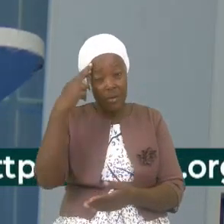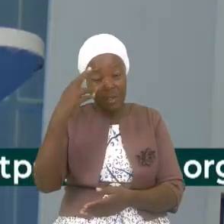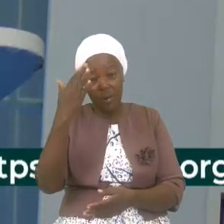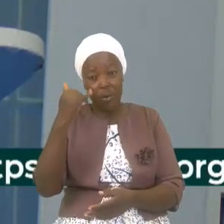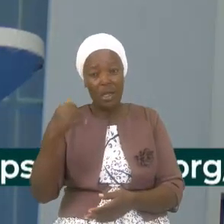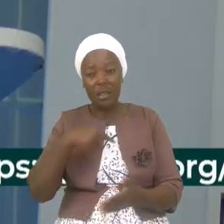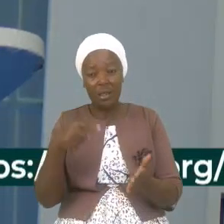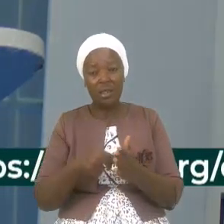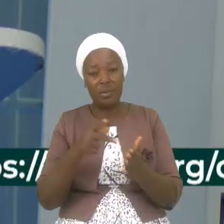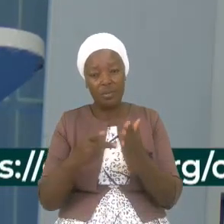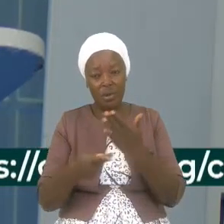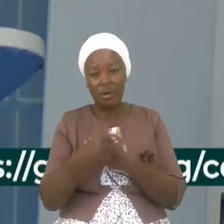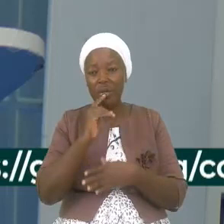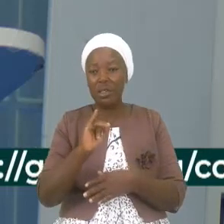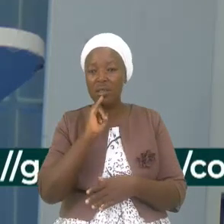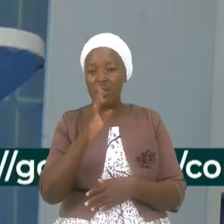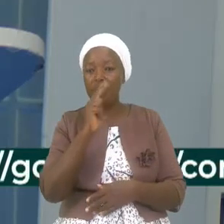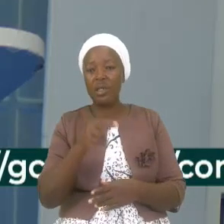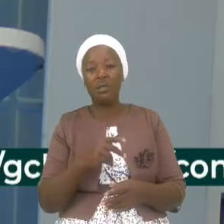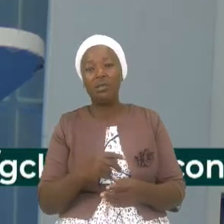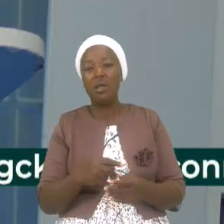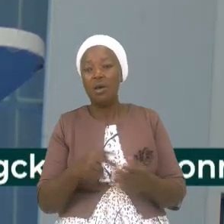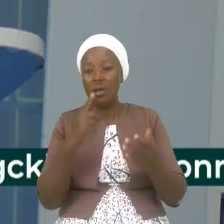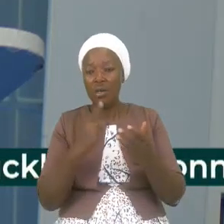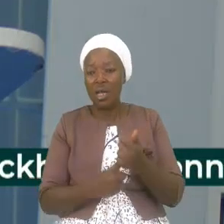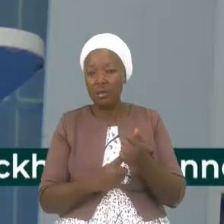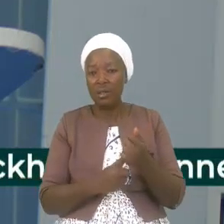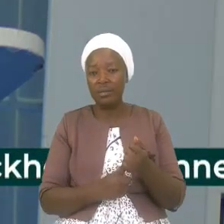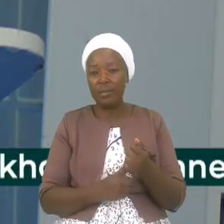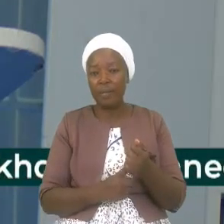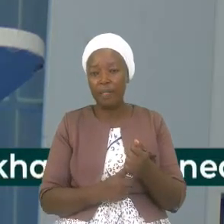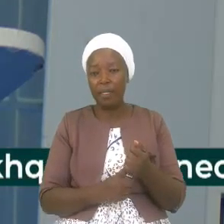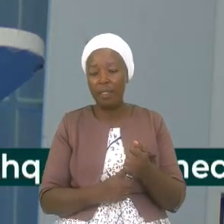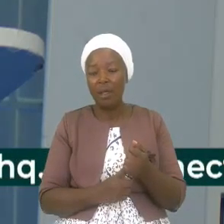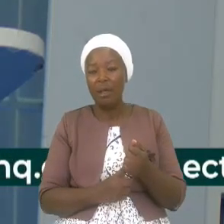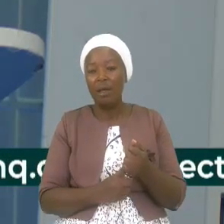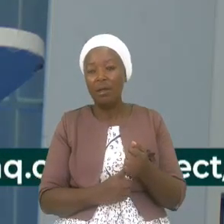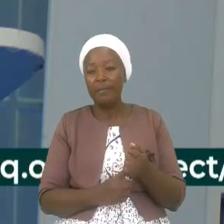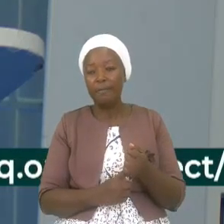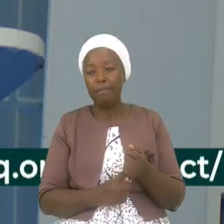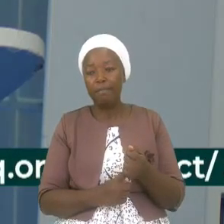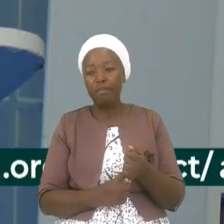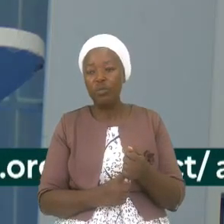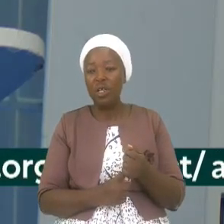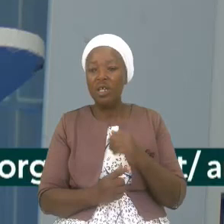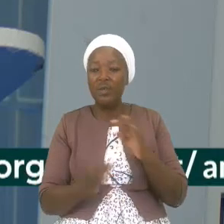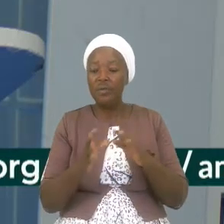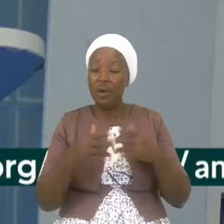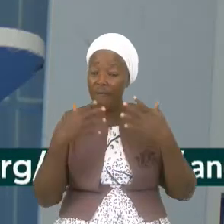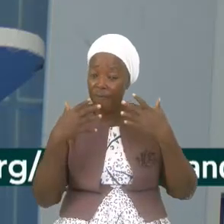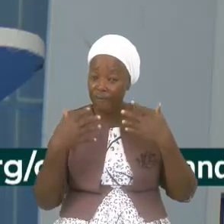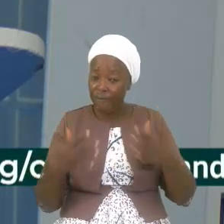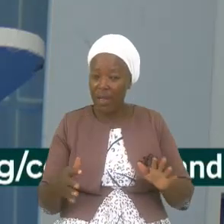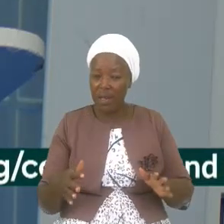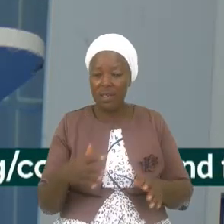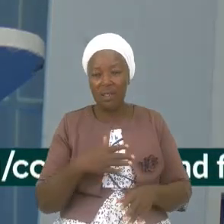On my left-hand side, if you are through, can you please wave the flag to us so that we can identify that